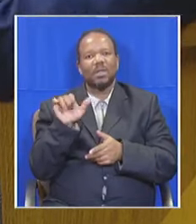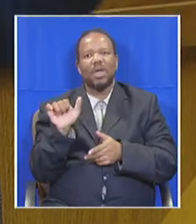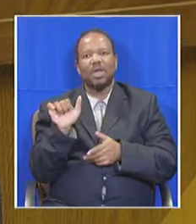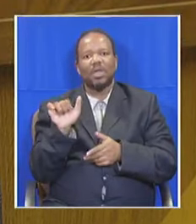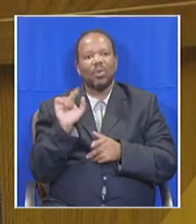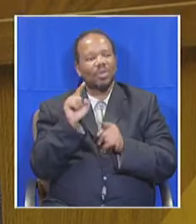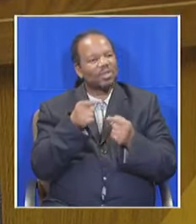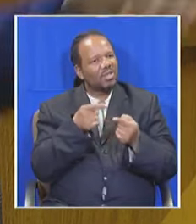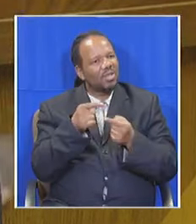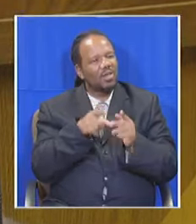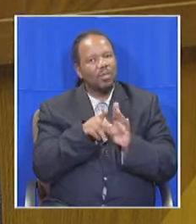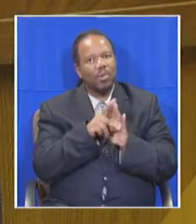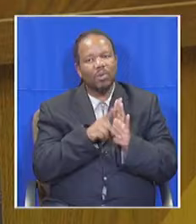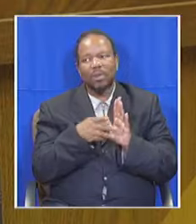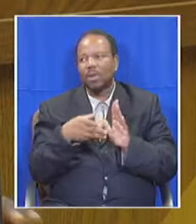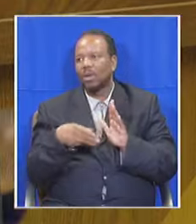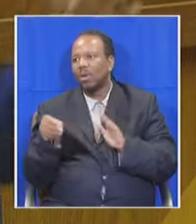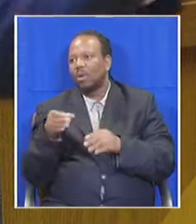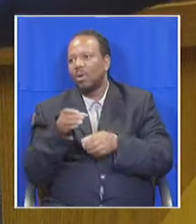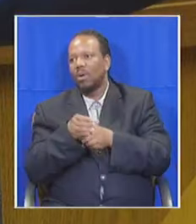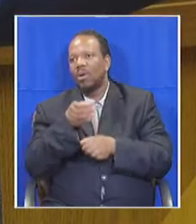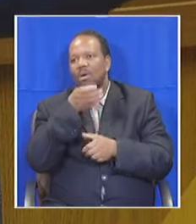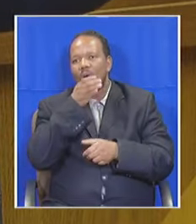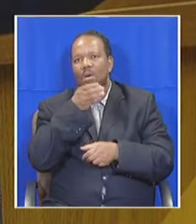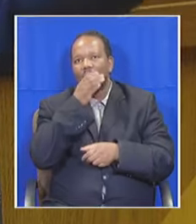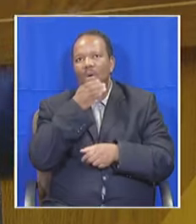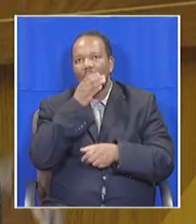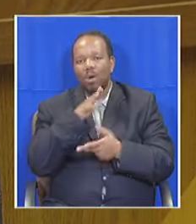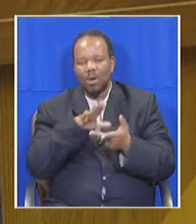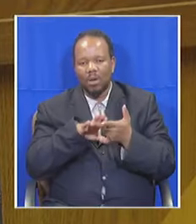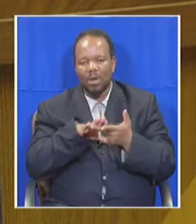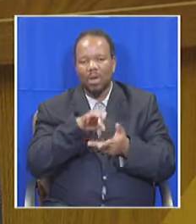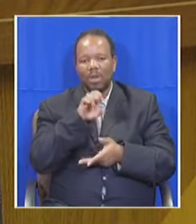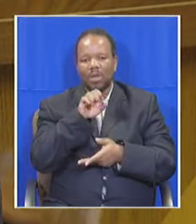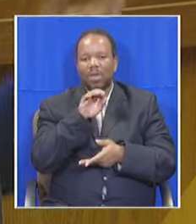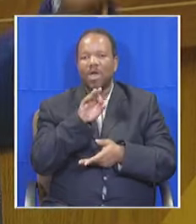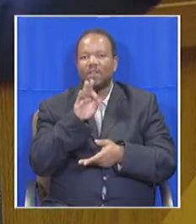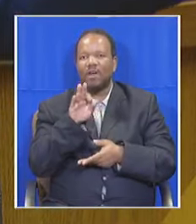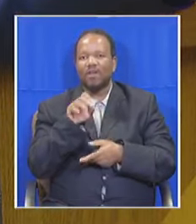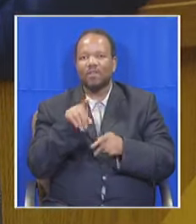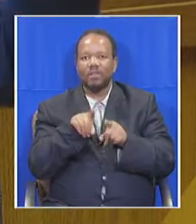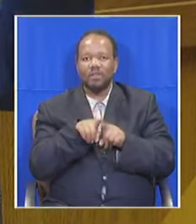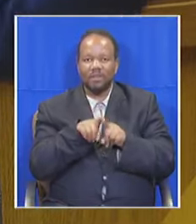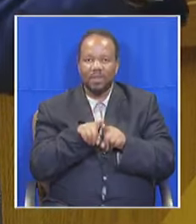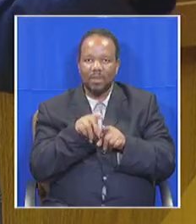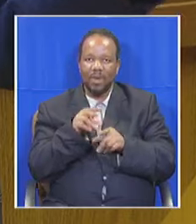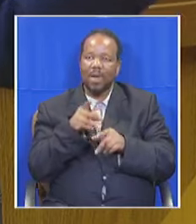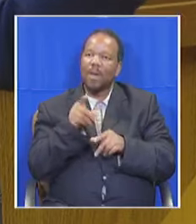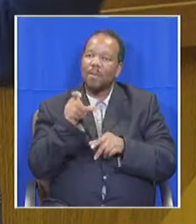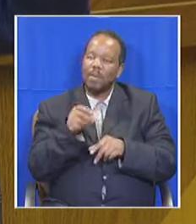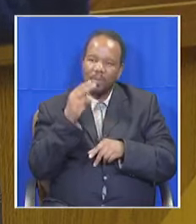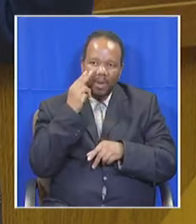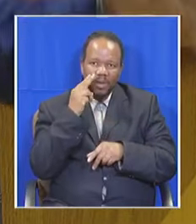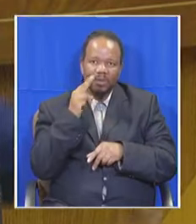house and they go to the bar. The EFF is also the same. The people must see. The only time we see their